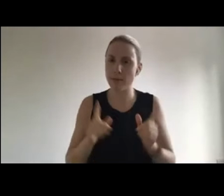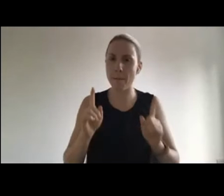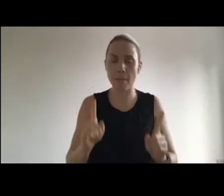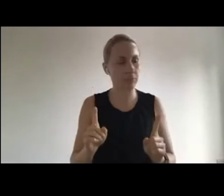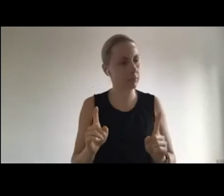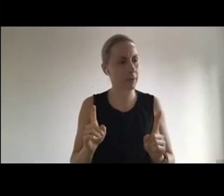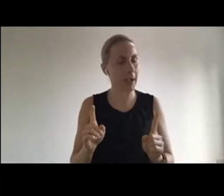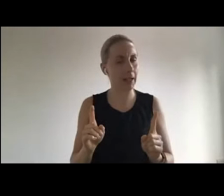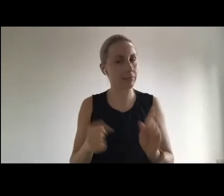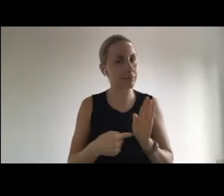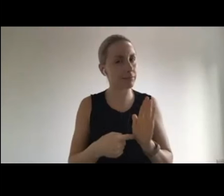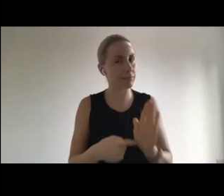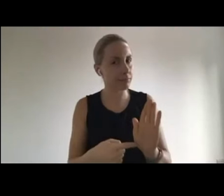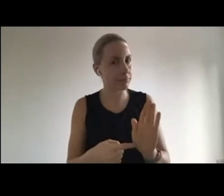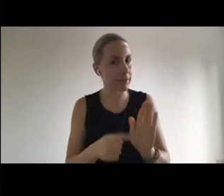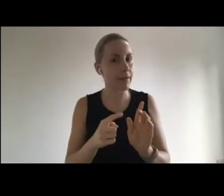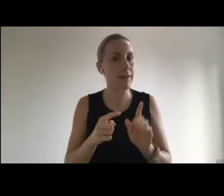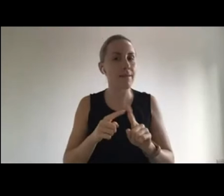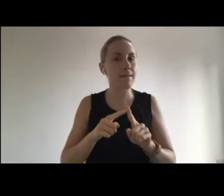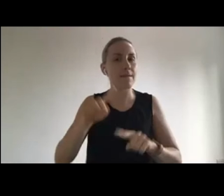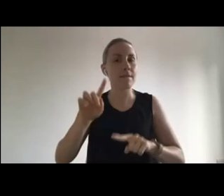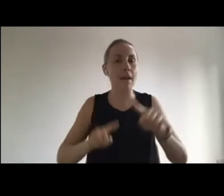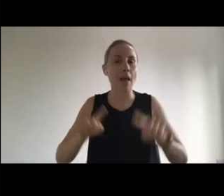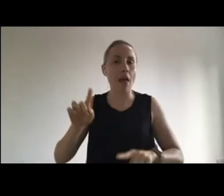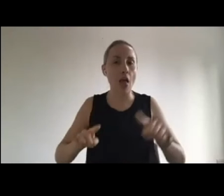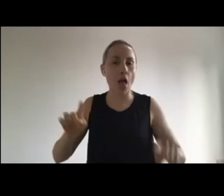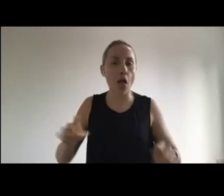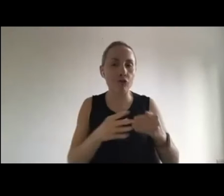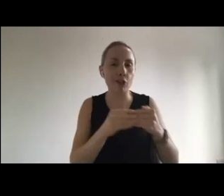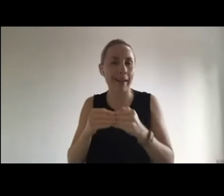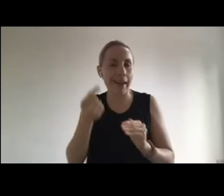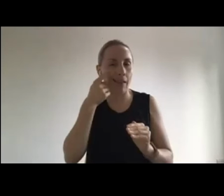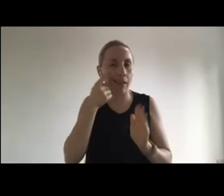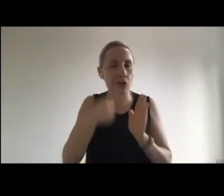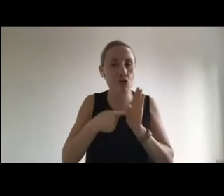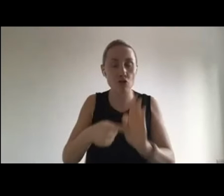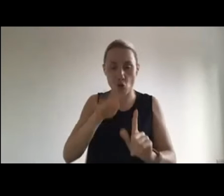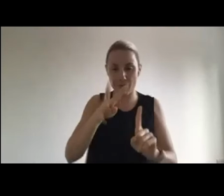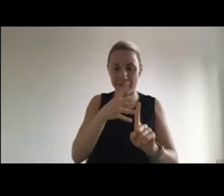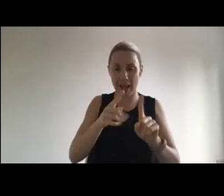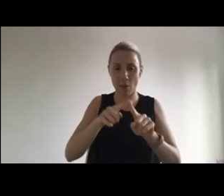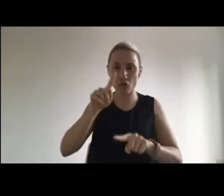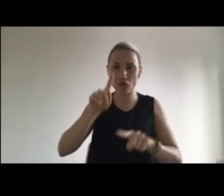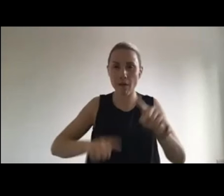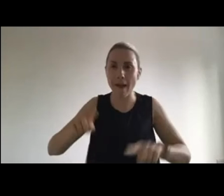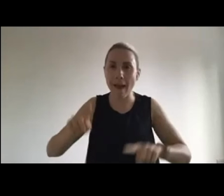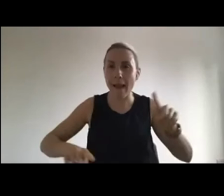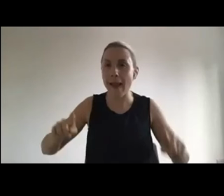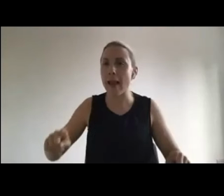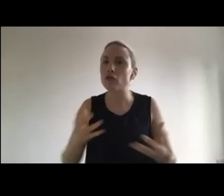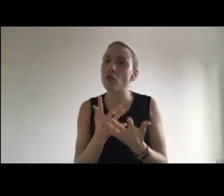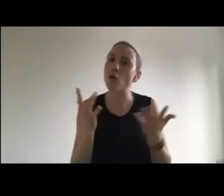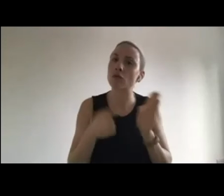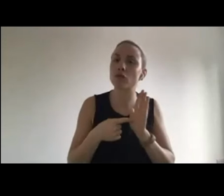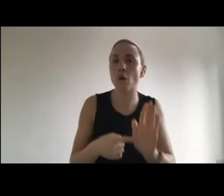also varies strongly. And you can see on this slide the whole range of common expressions of hearing loss